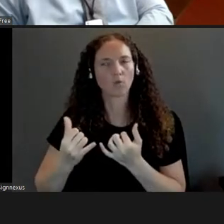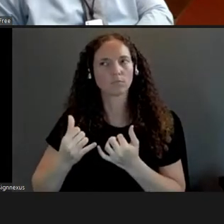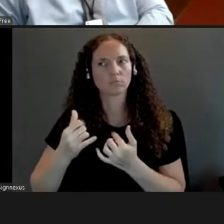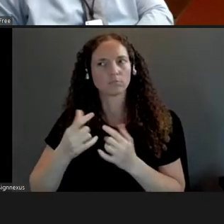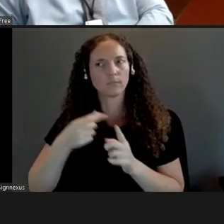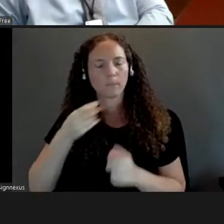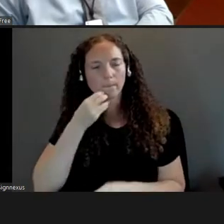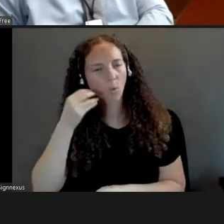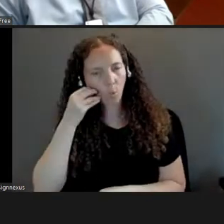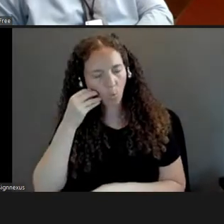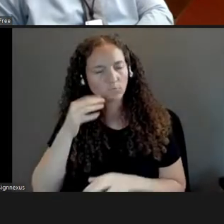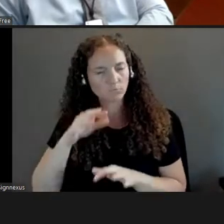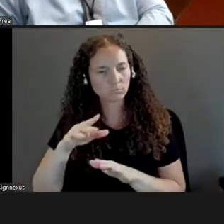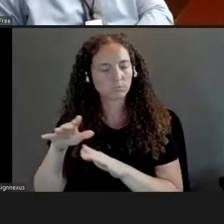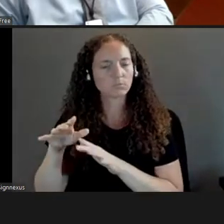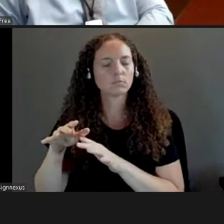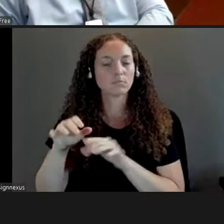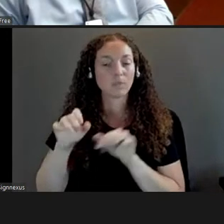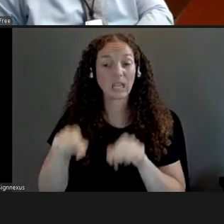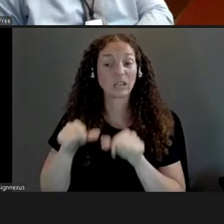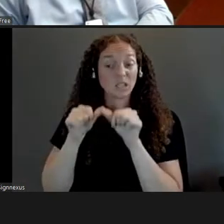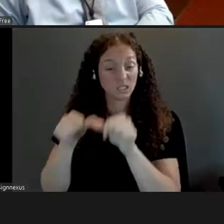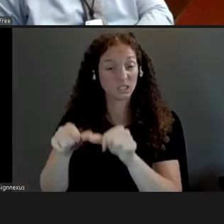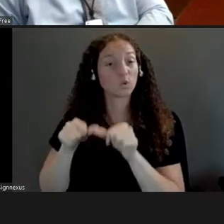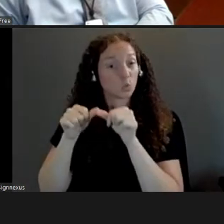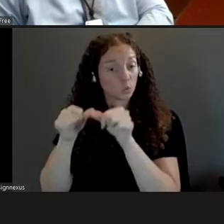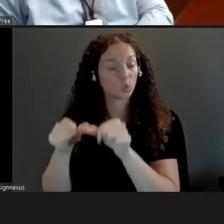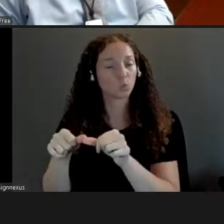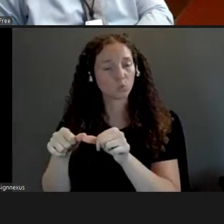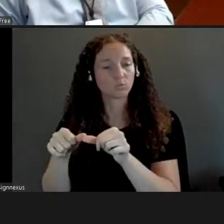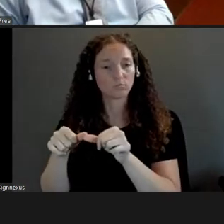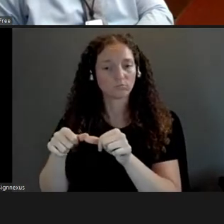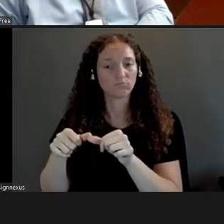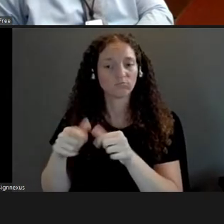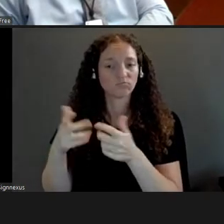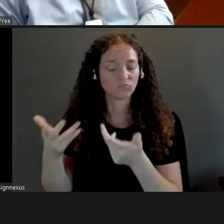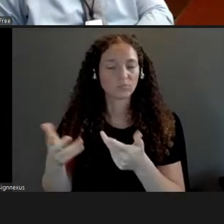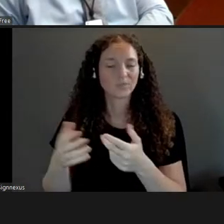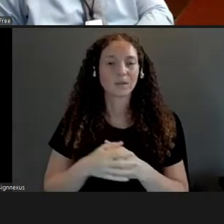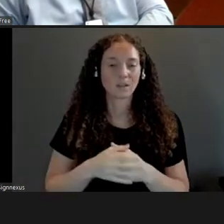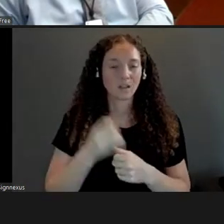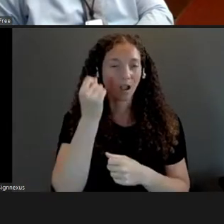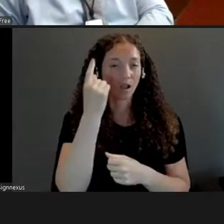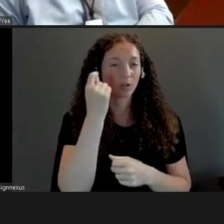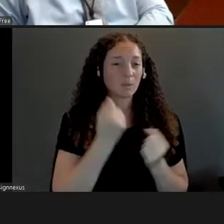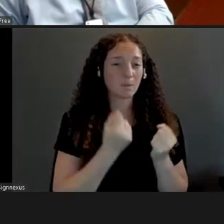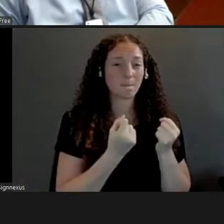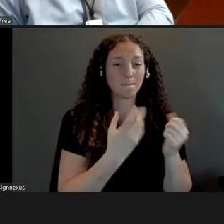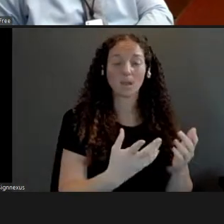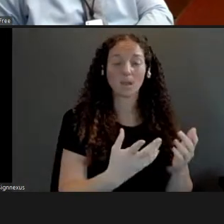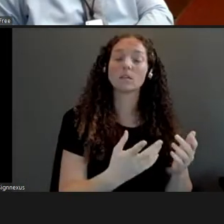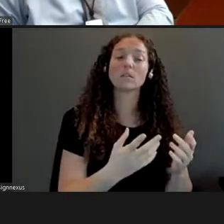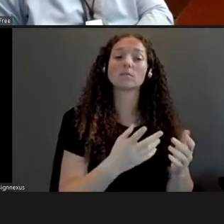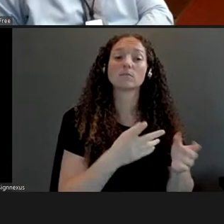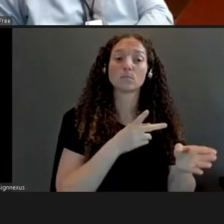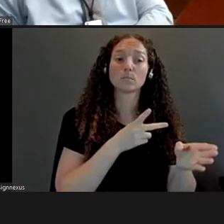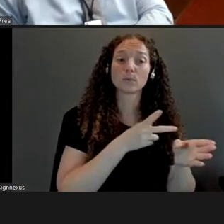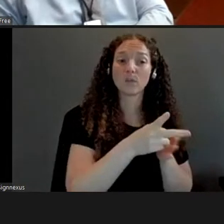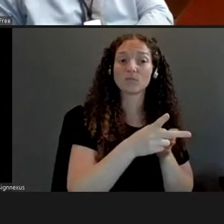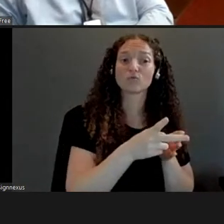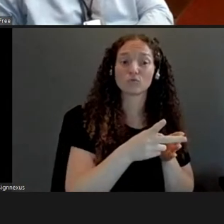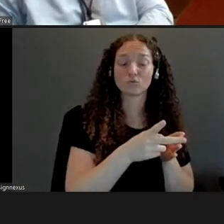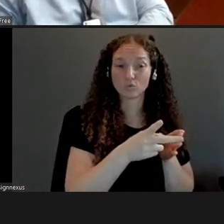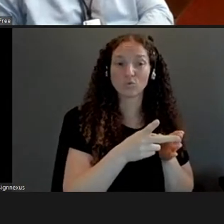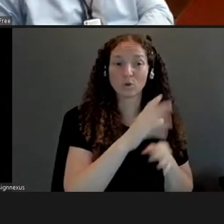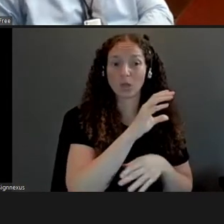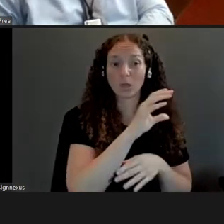to continue to maintain that type of work, there are many professional firms who are forcing their employees